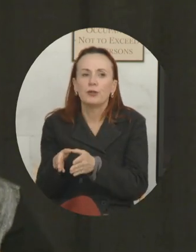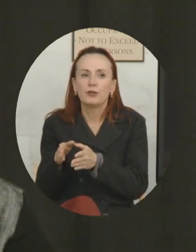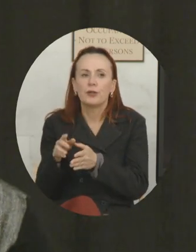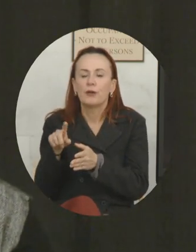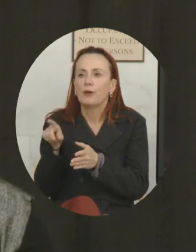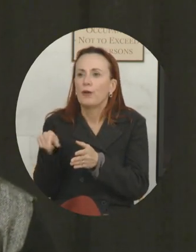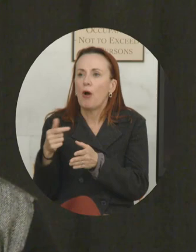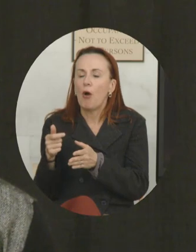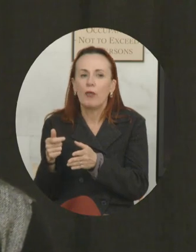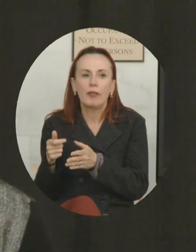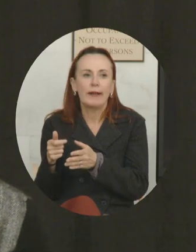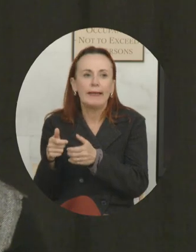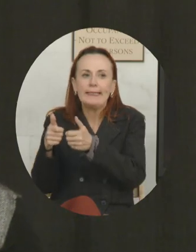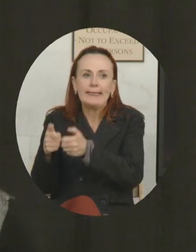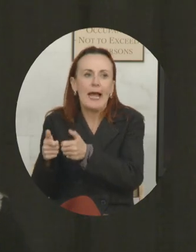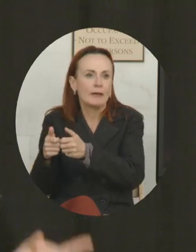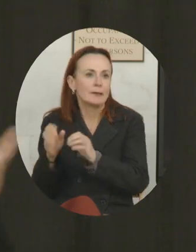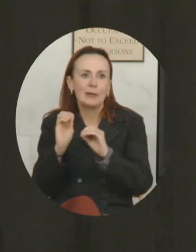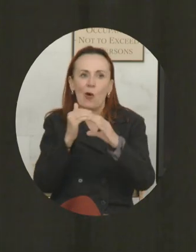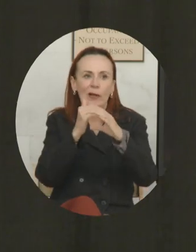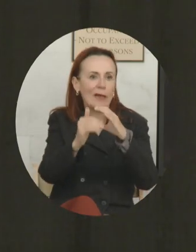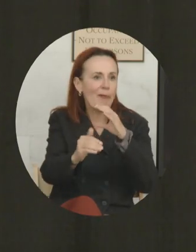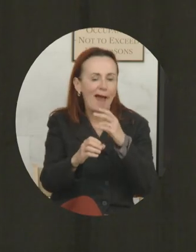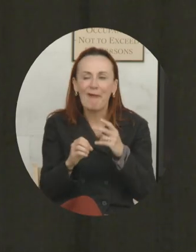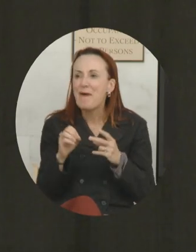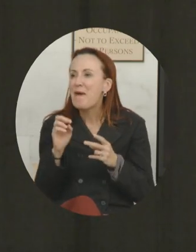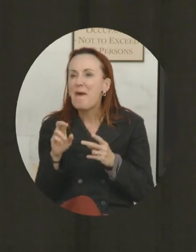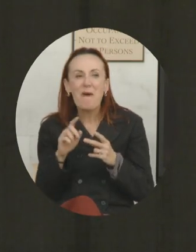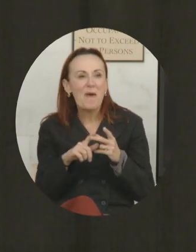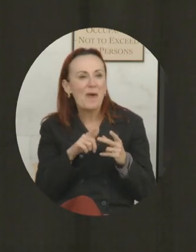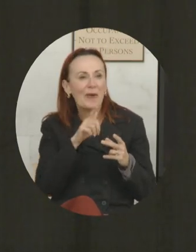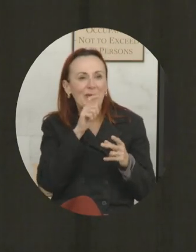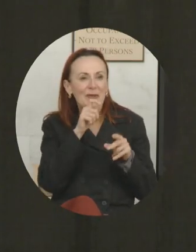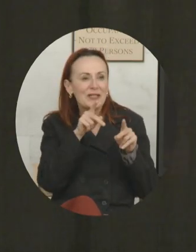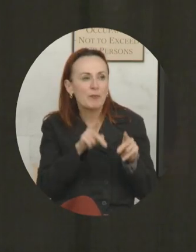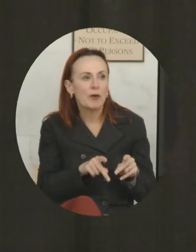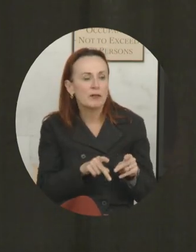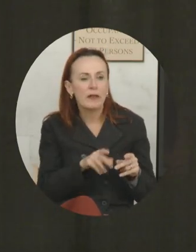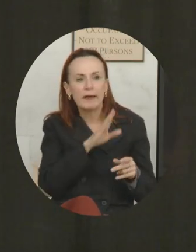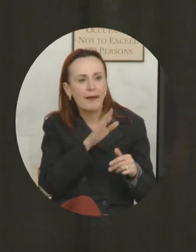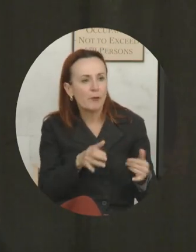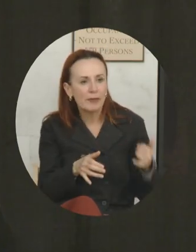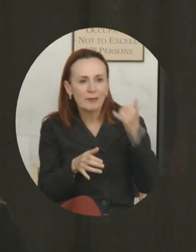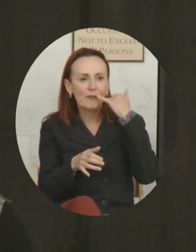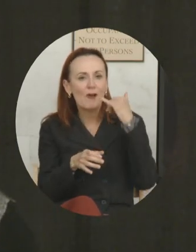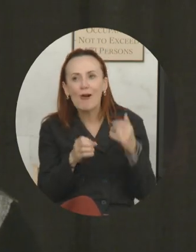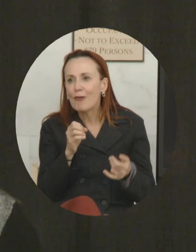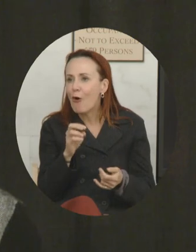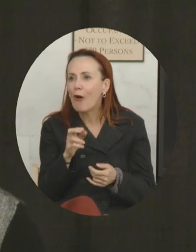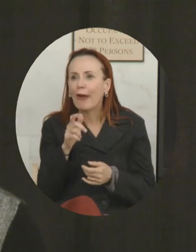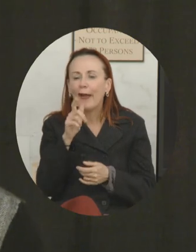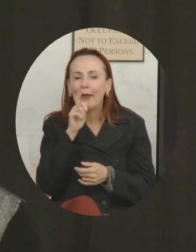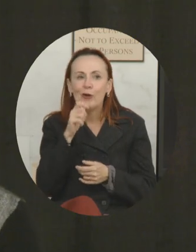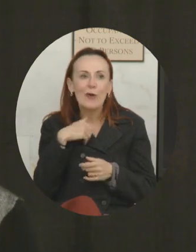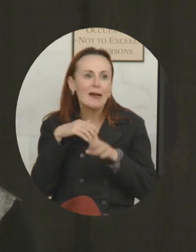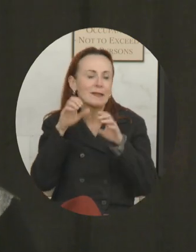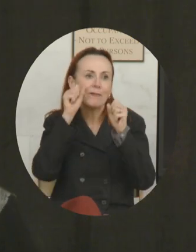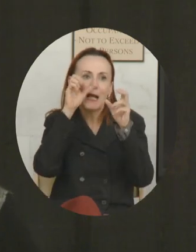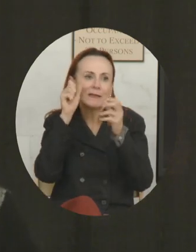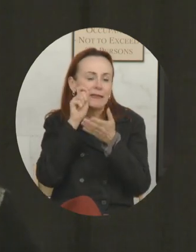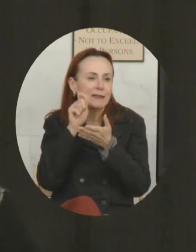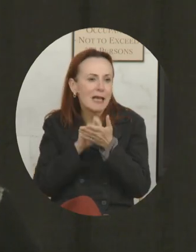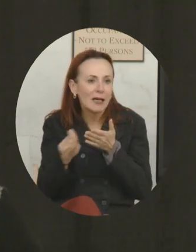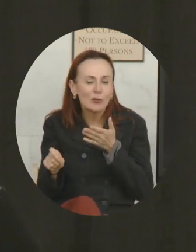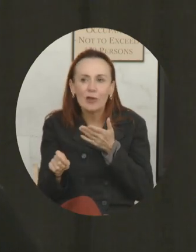phone on Thursdays, or they has an amazing secretary who can get you lunch with them. And I think